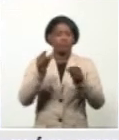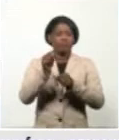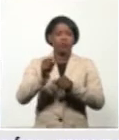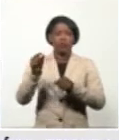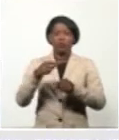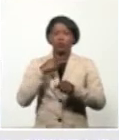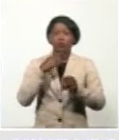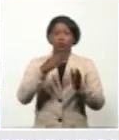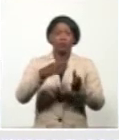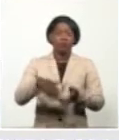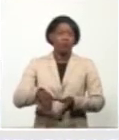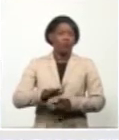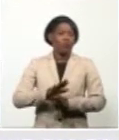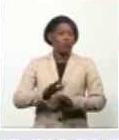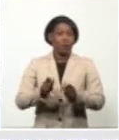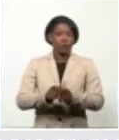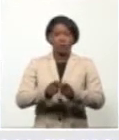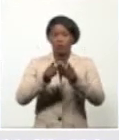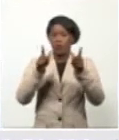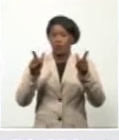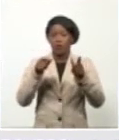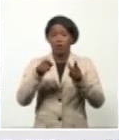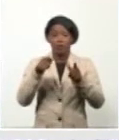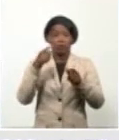344,814 deaths.